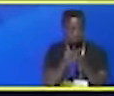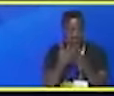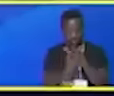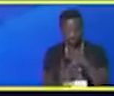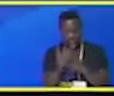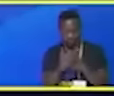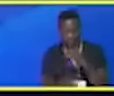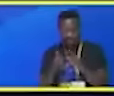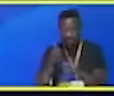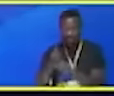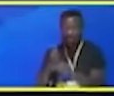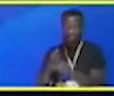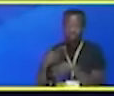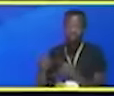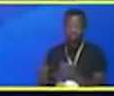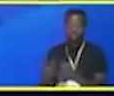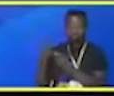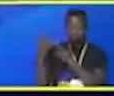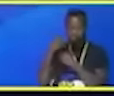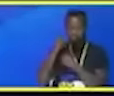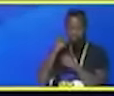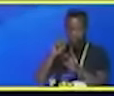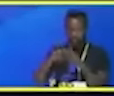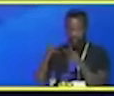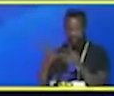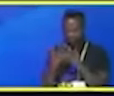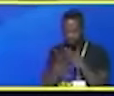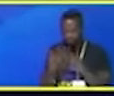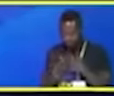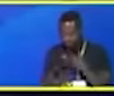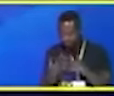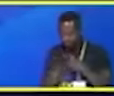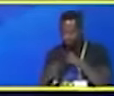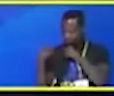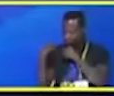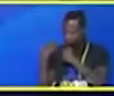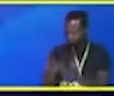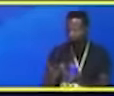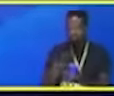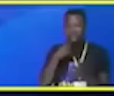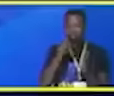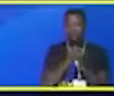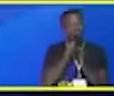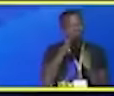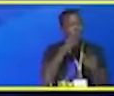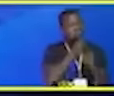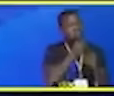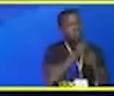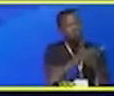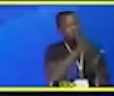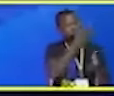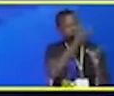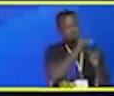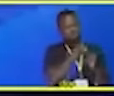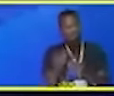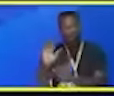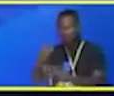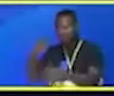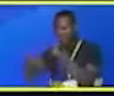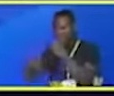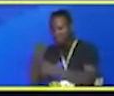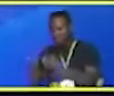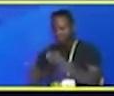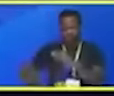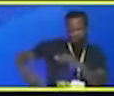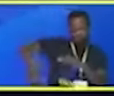not careless. She was a responsible woman. But the Bible never said the woman who earned well. Her problems overshadowed